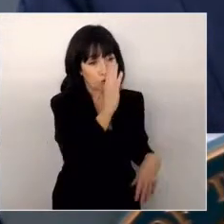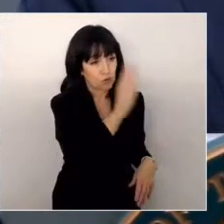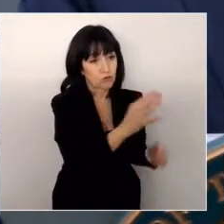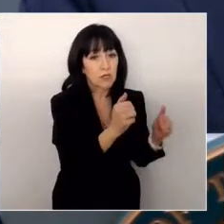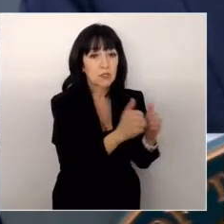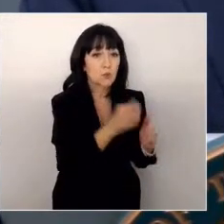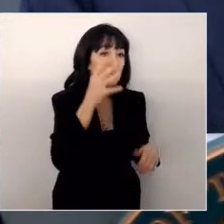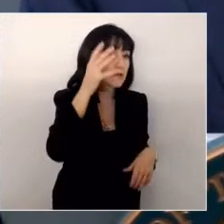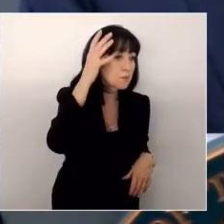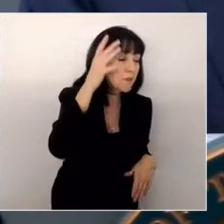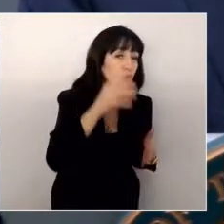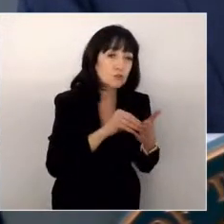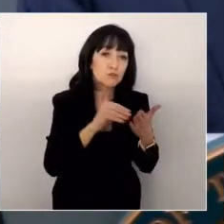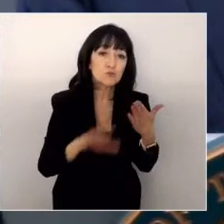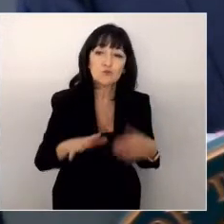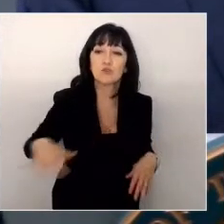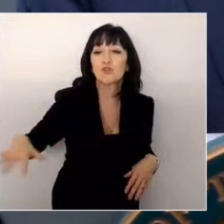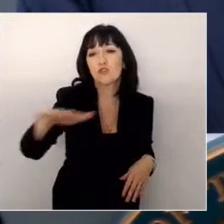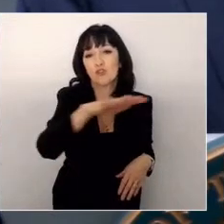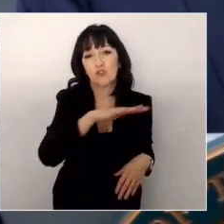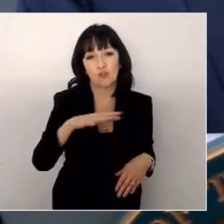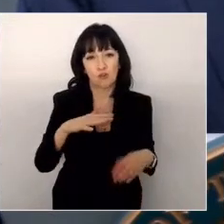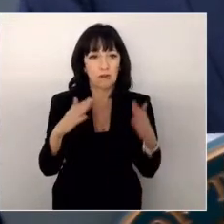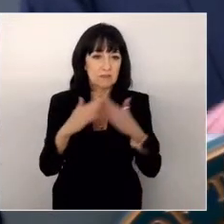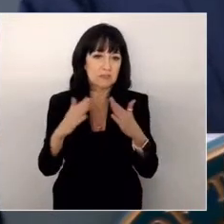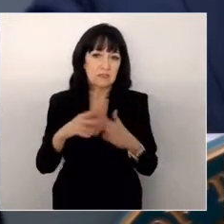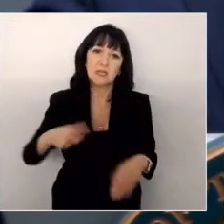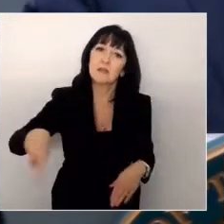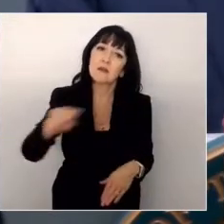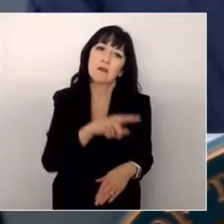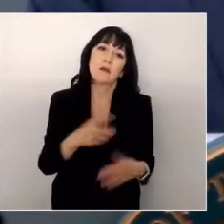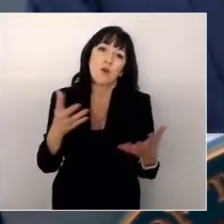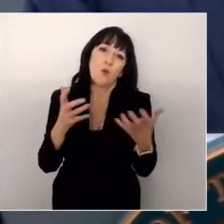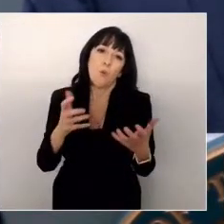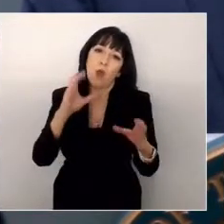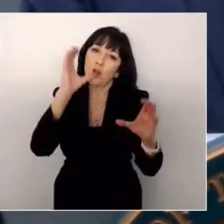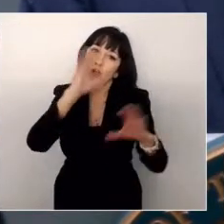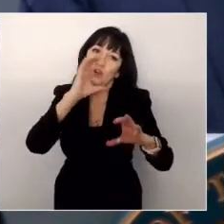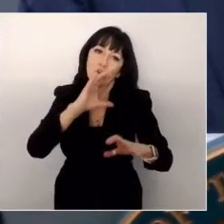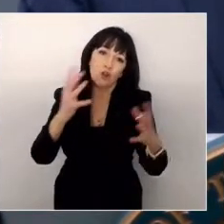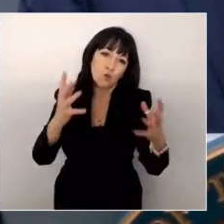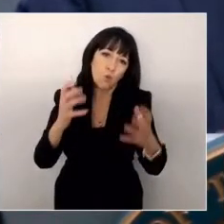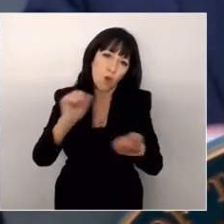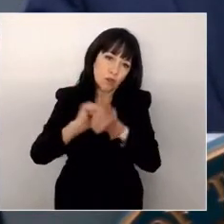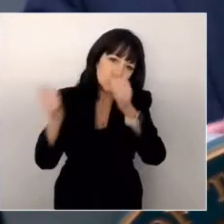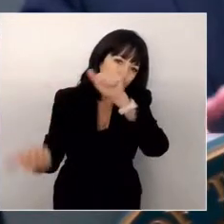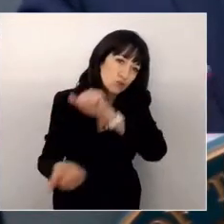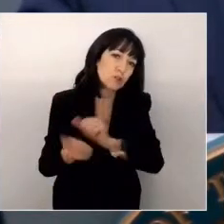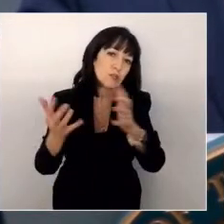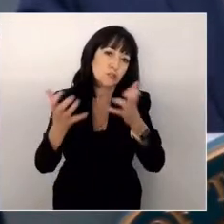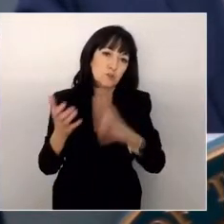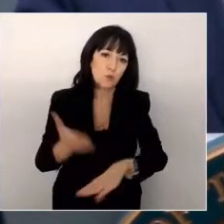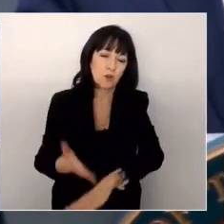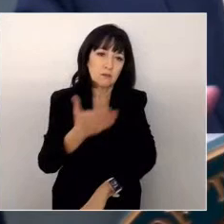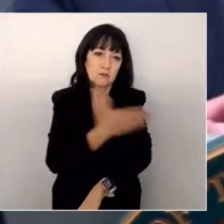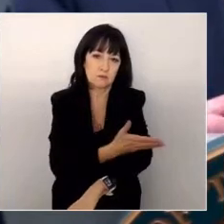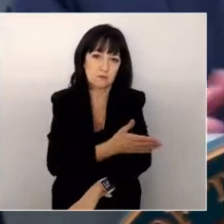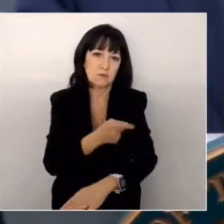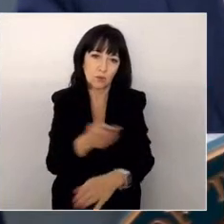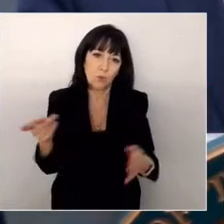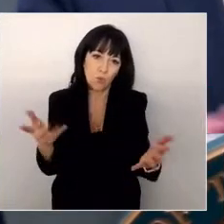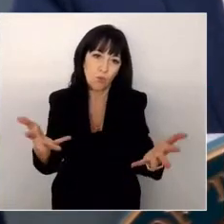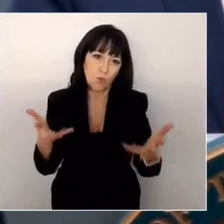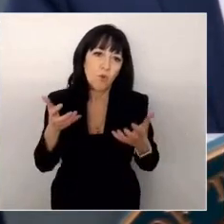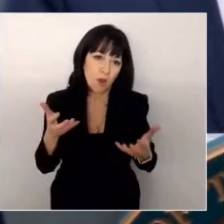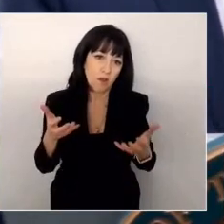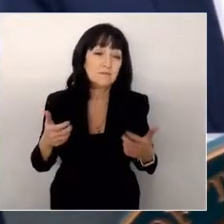city. I know they're eager for change. They want better. I've talked to and heard from educators, teachers in all